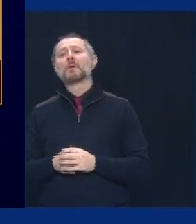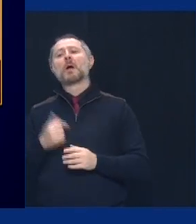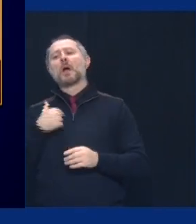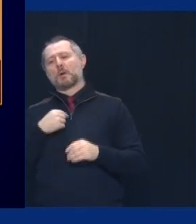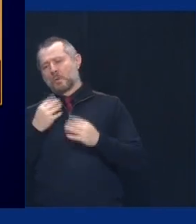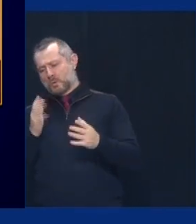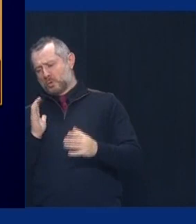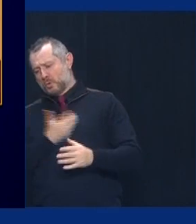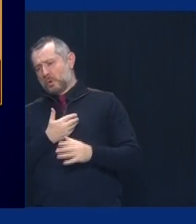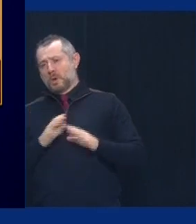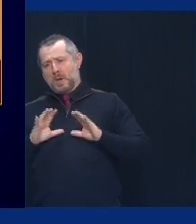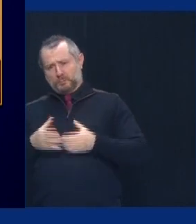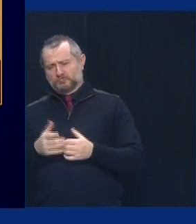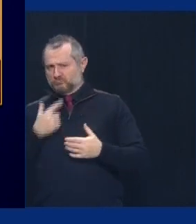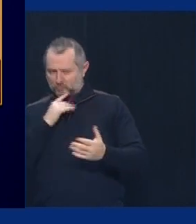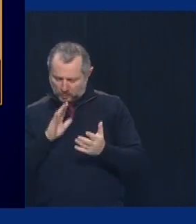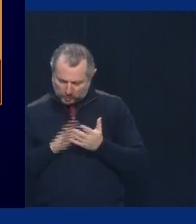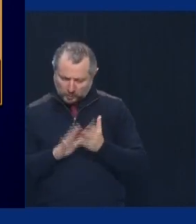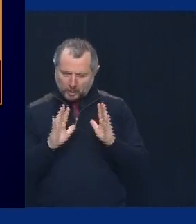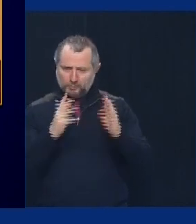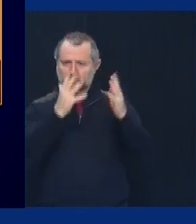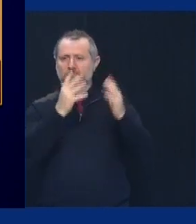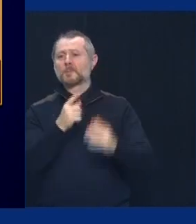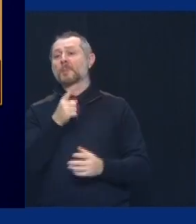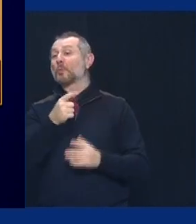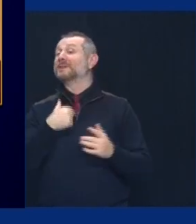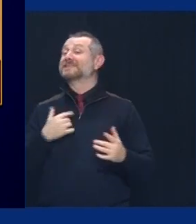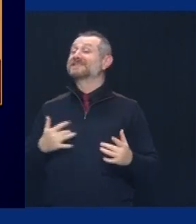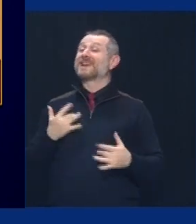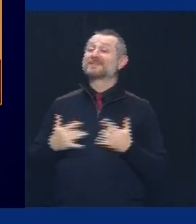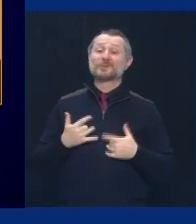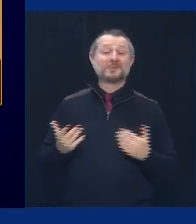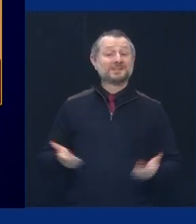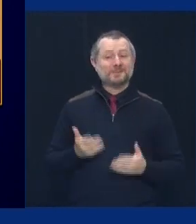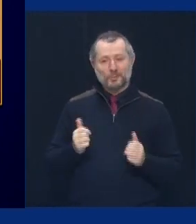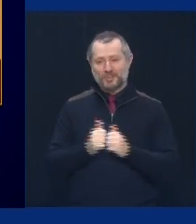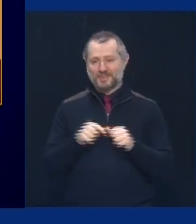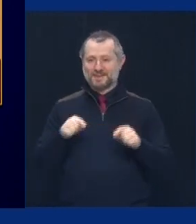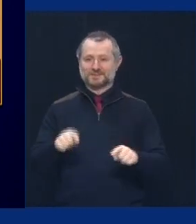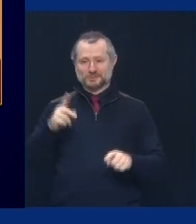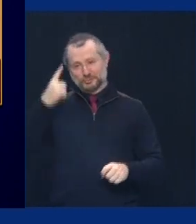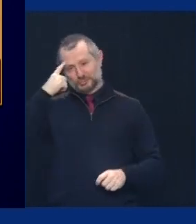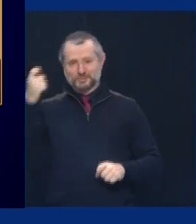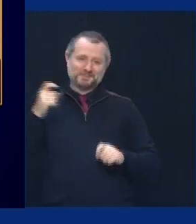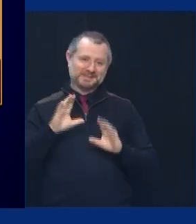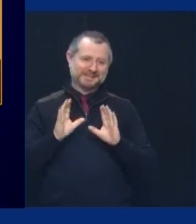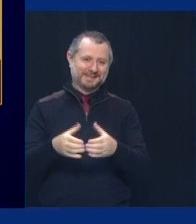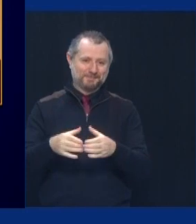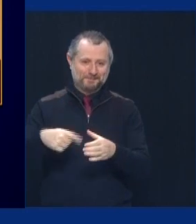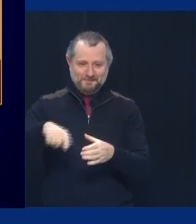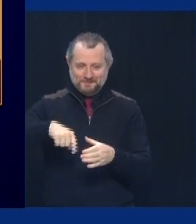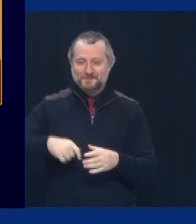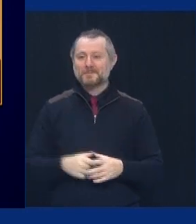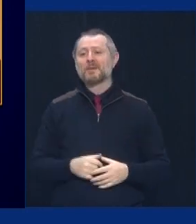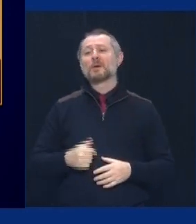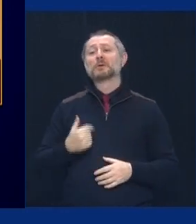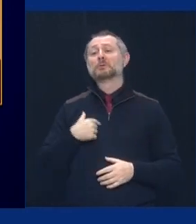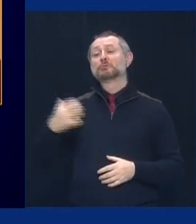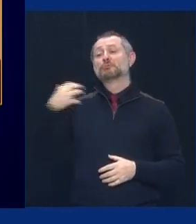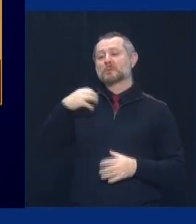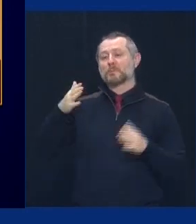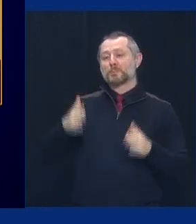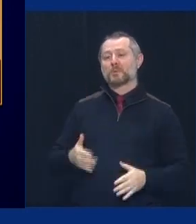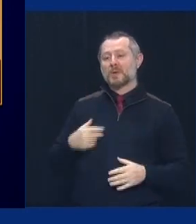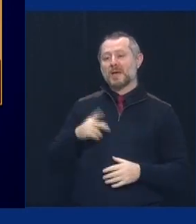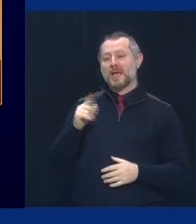caucus. It's always exciting to be here with this dream team. Chairman Karen Bass, one of my